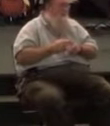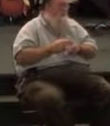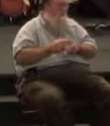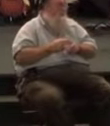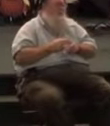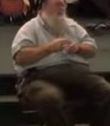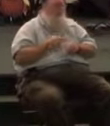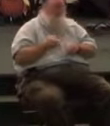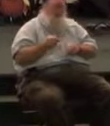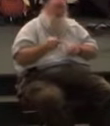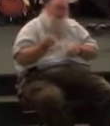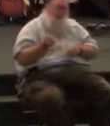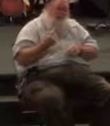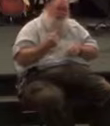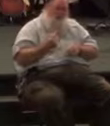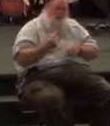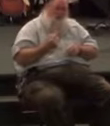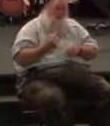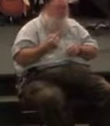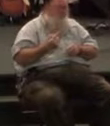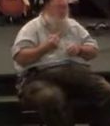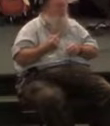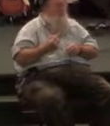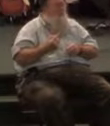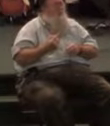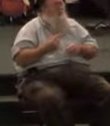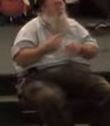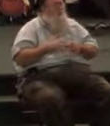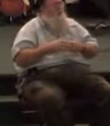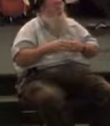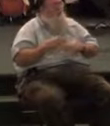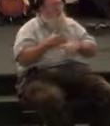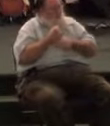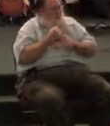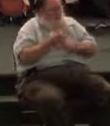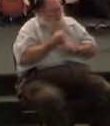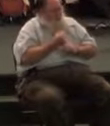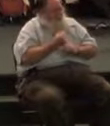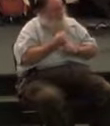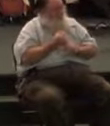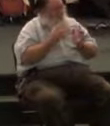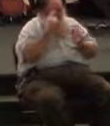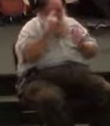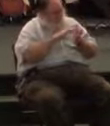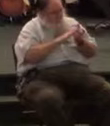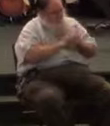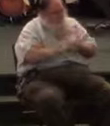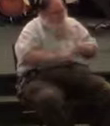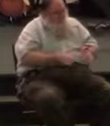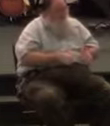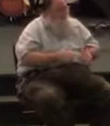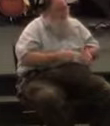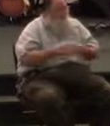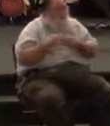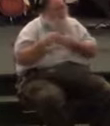come here to take them as prisoners to the chief priests? Yet Saul grew more and